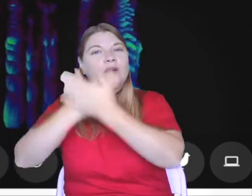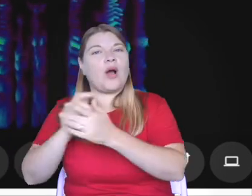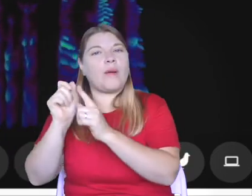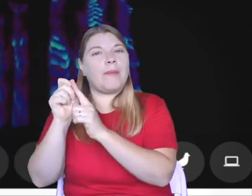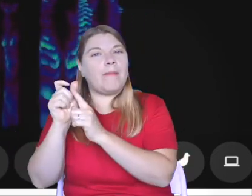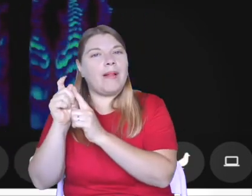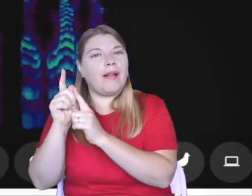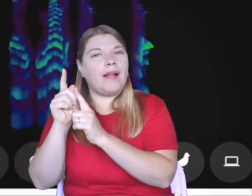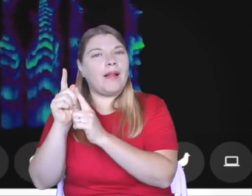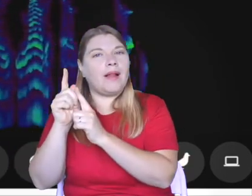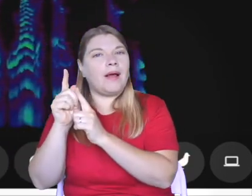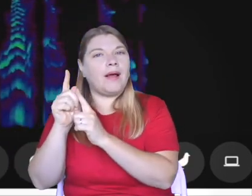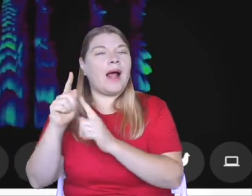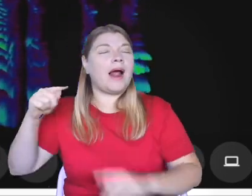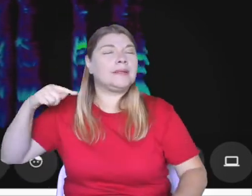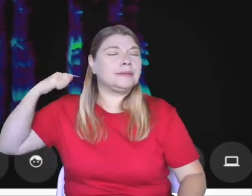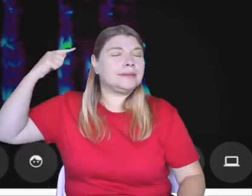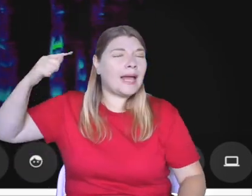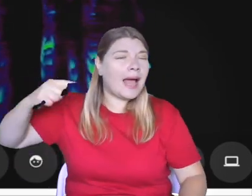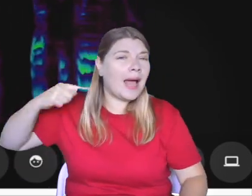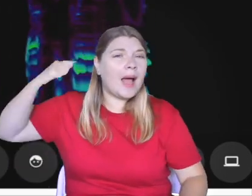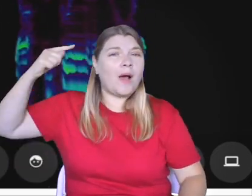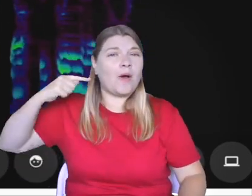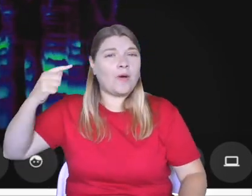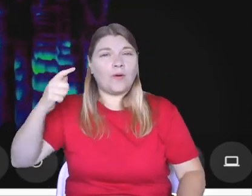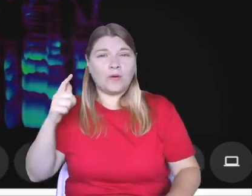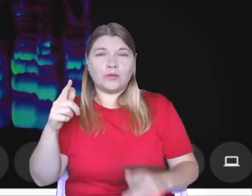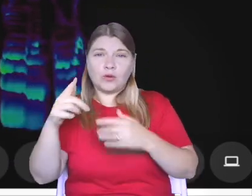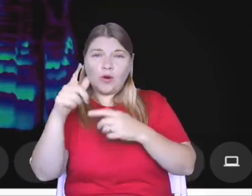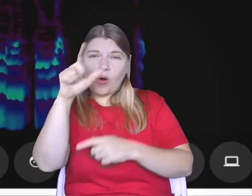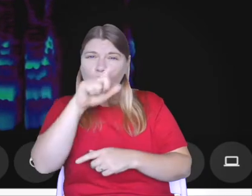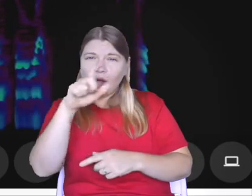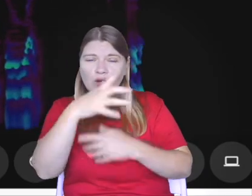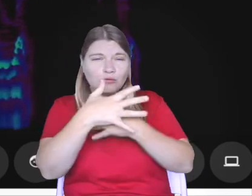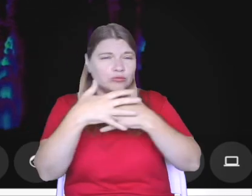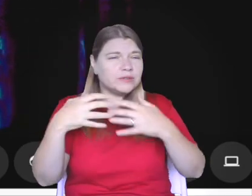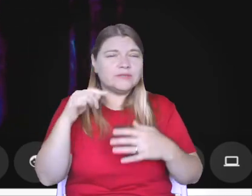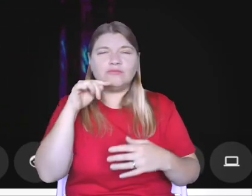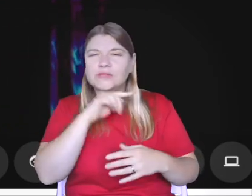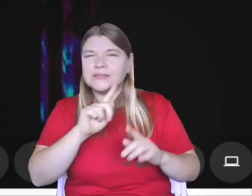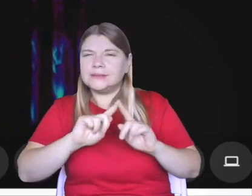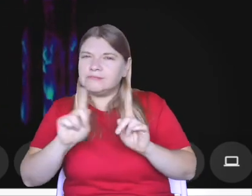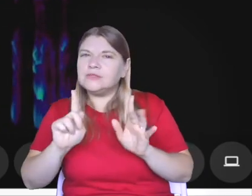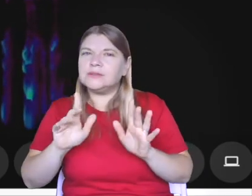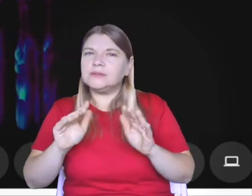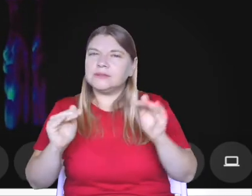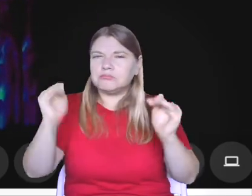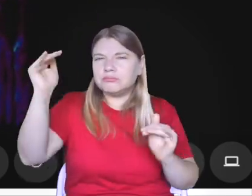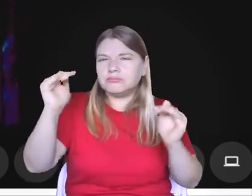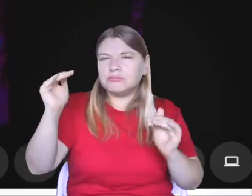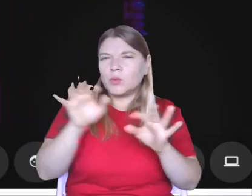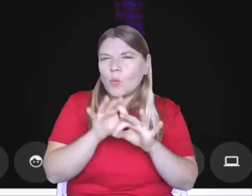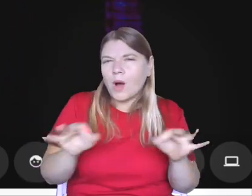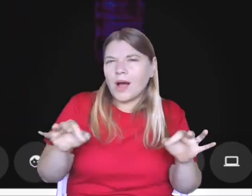louder sounds go up through green and then to red. Let's spin it again.